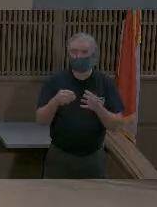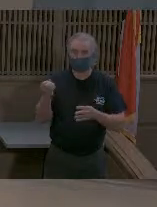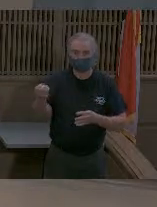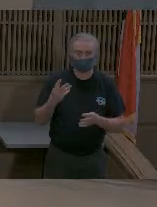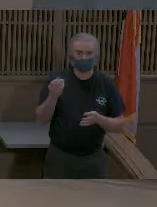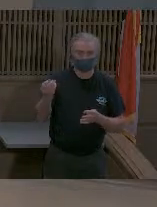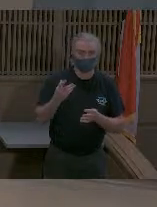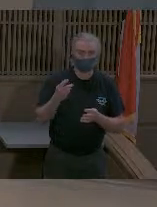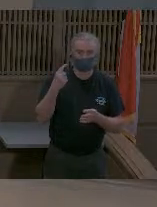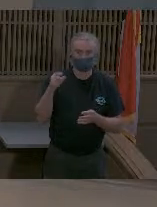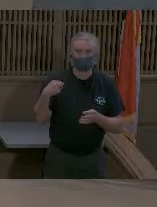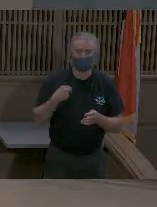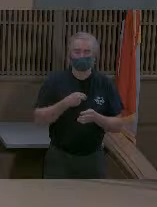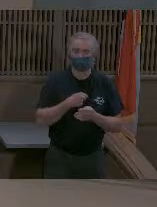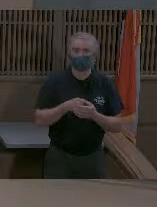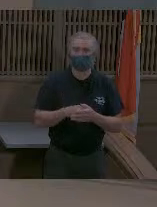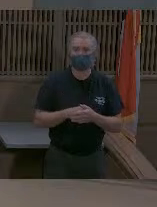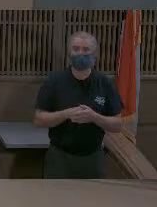speakers,